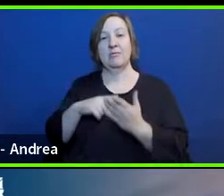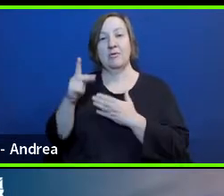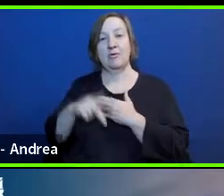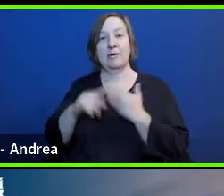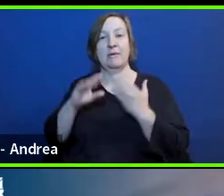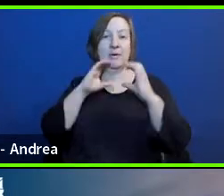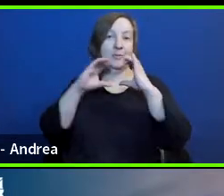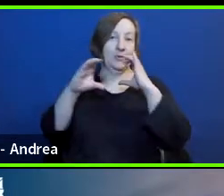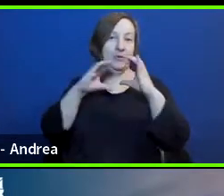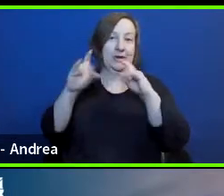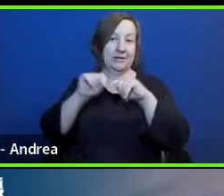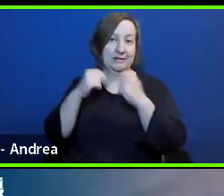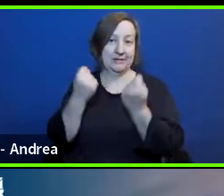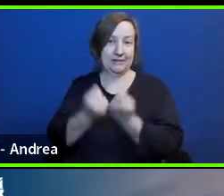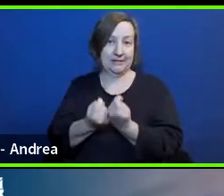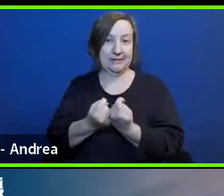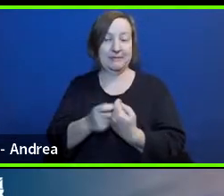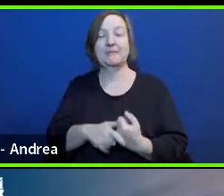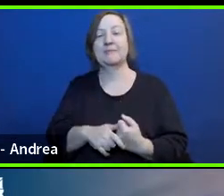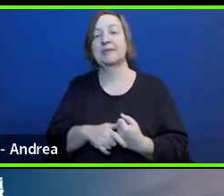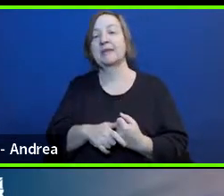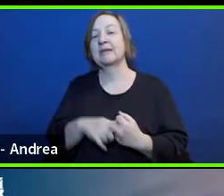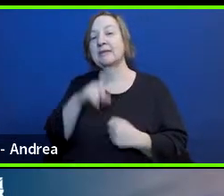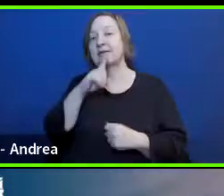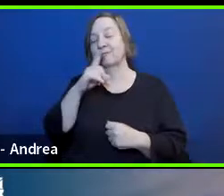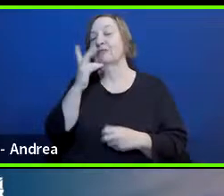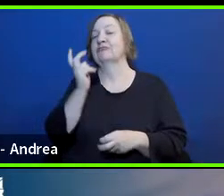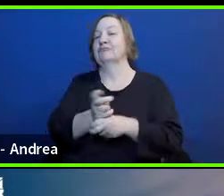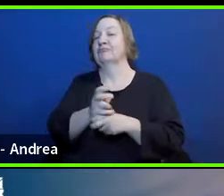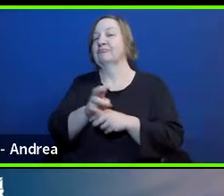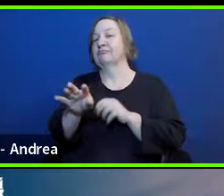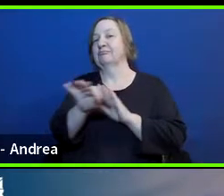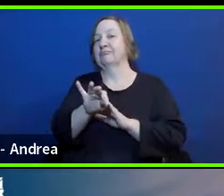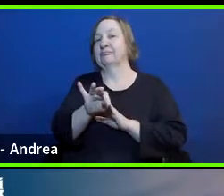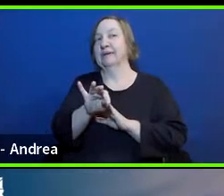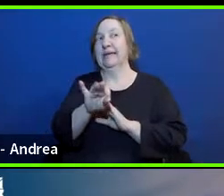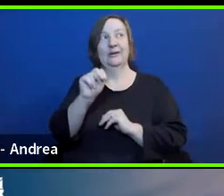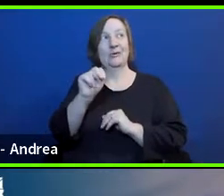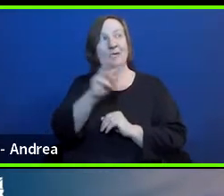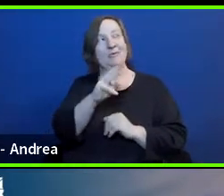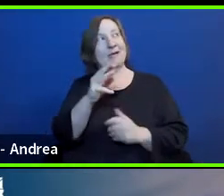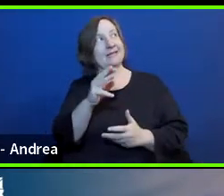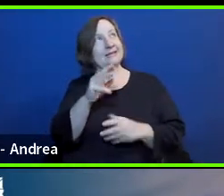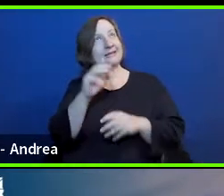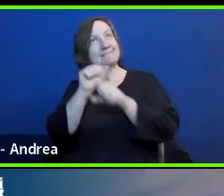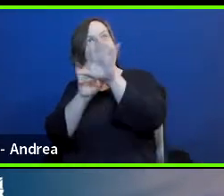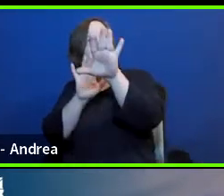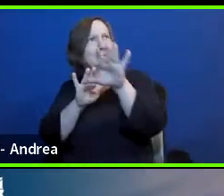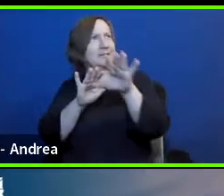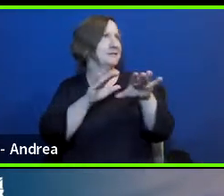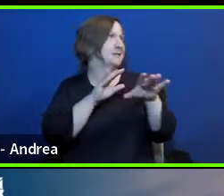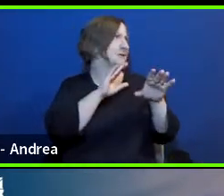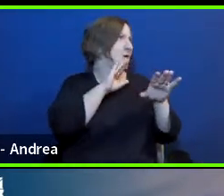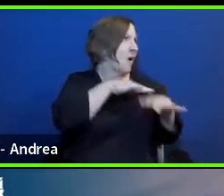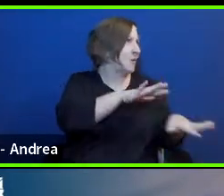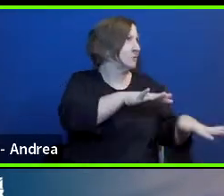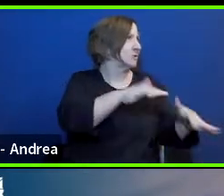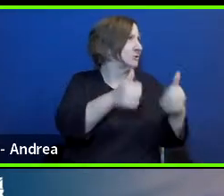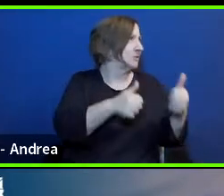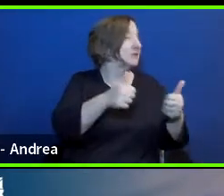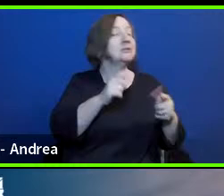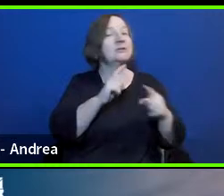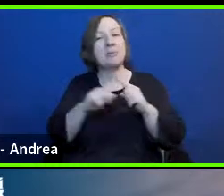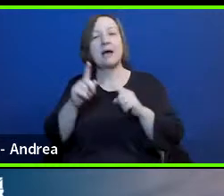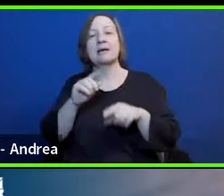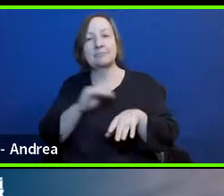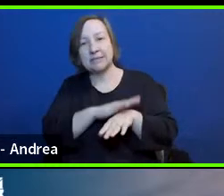team. And it is difficult to choose living in the Pacific Northwest between mountains and ocean. But I will say the beaches,